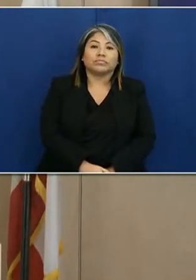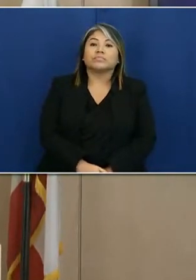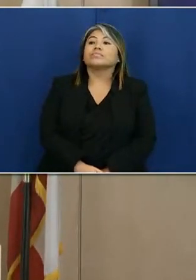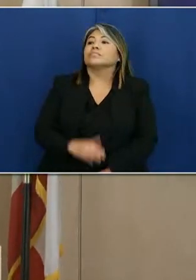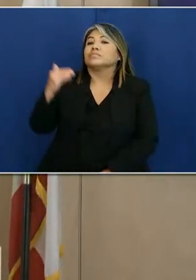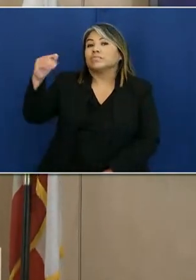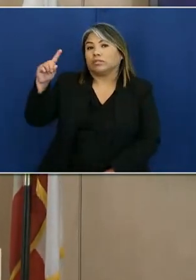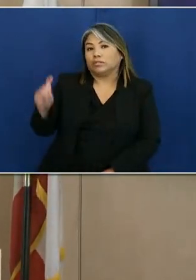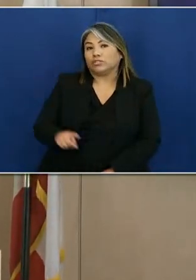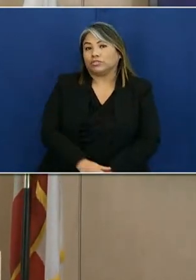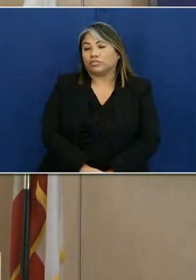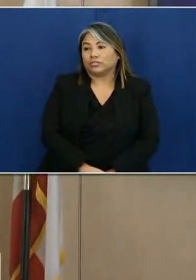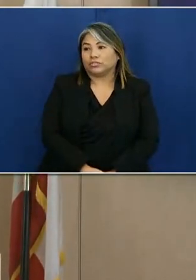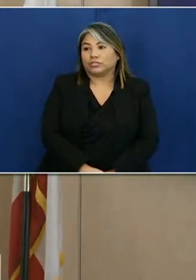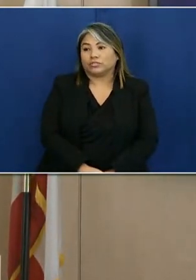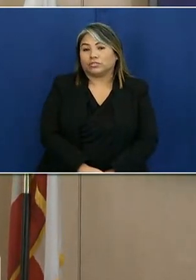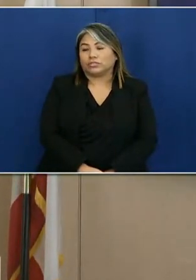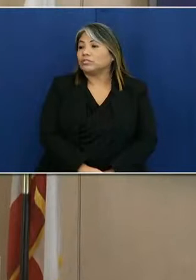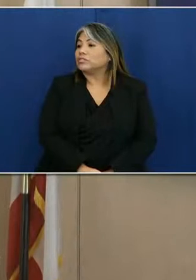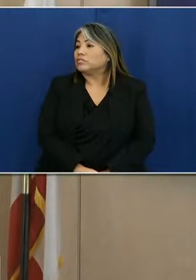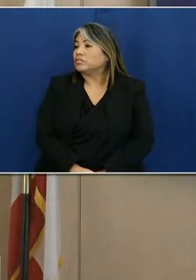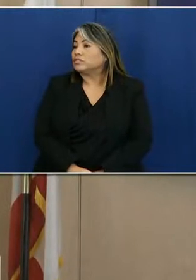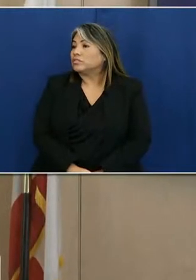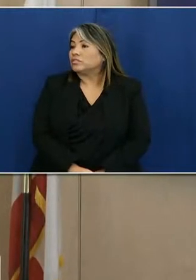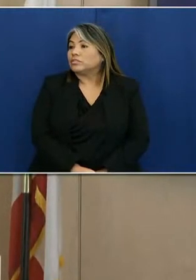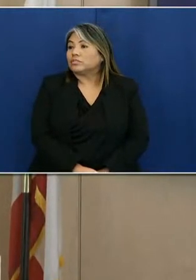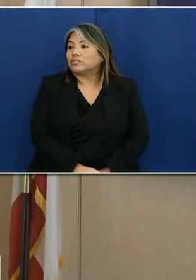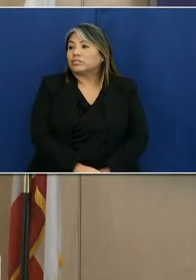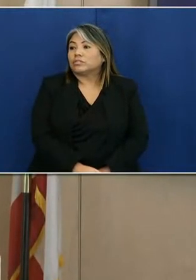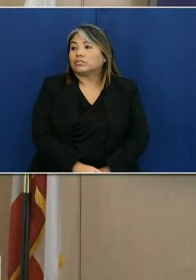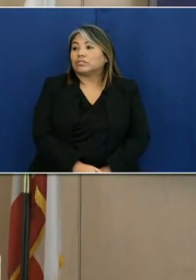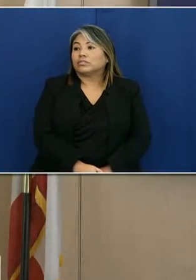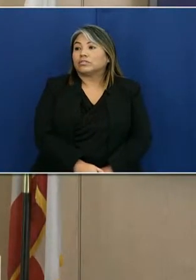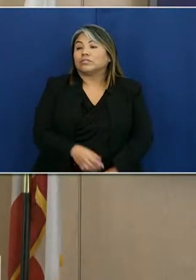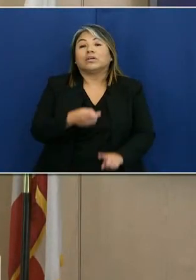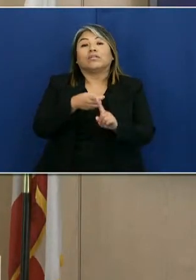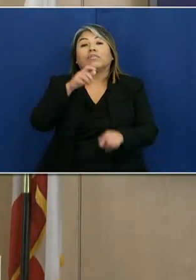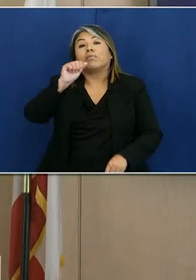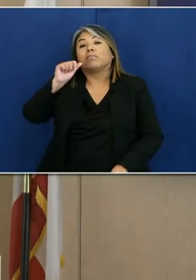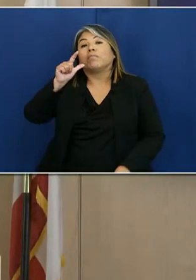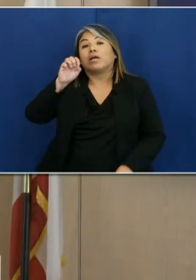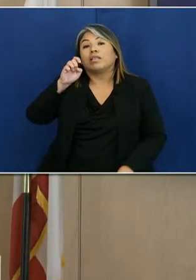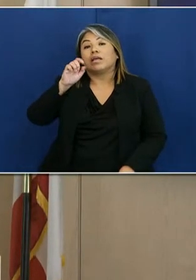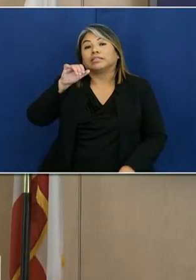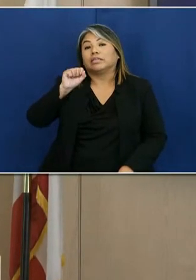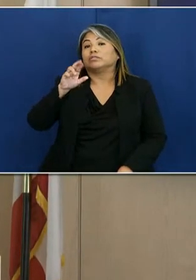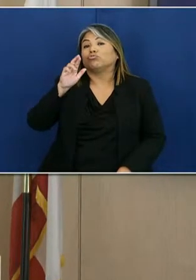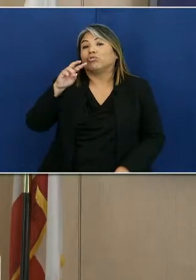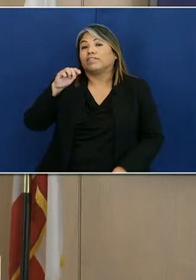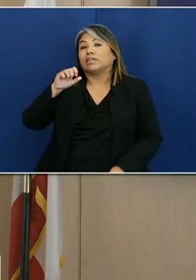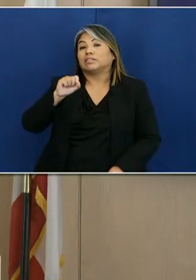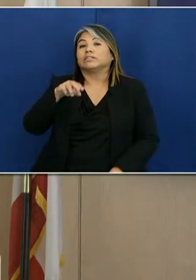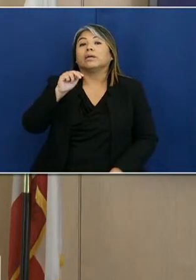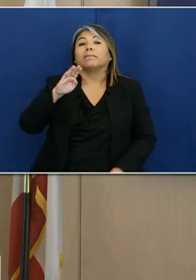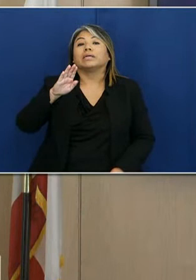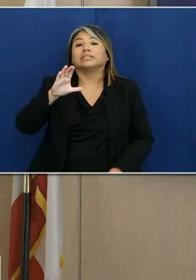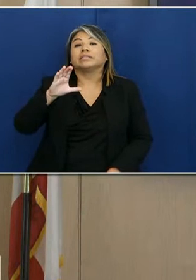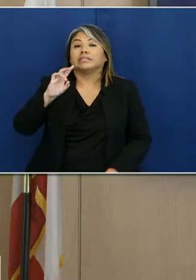Okay, next question. Yes, this next question will be from Alexis Rivas with